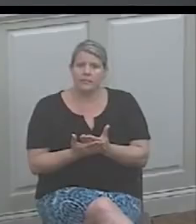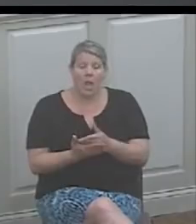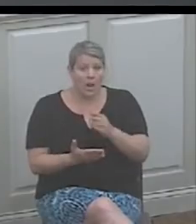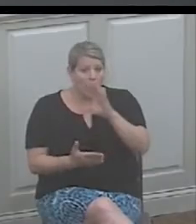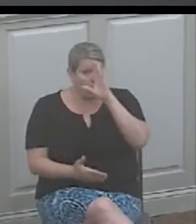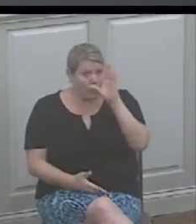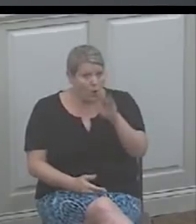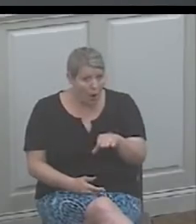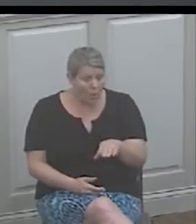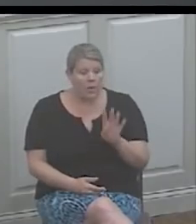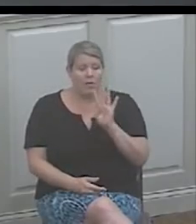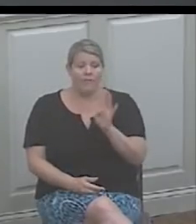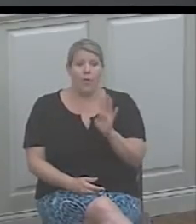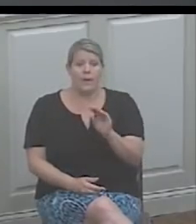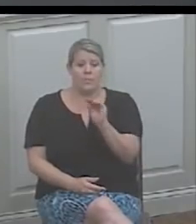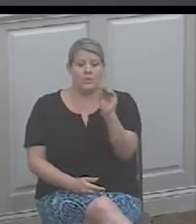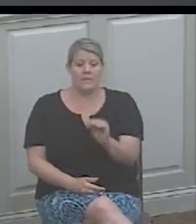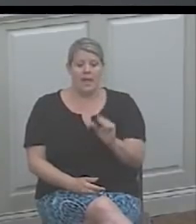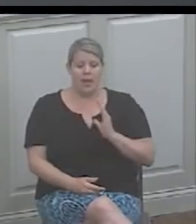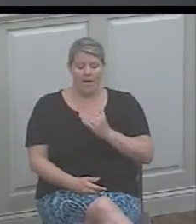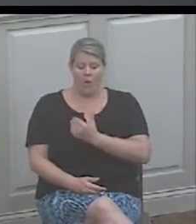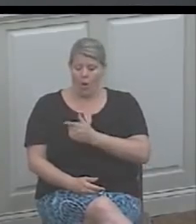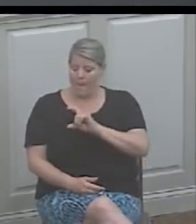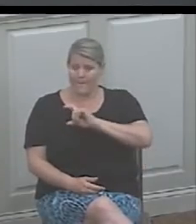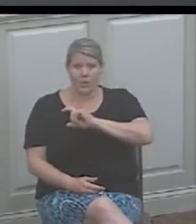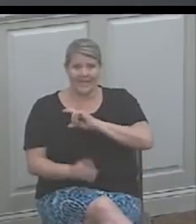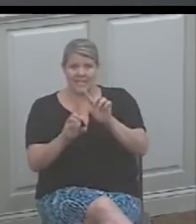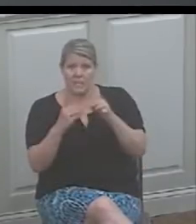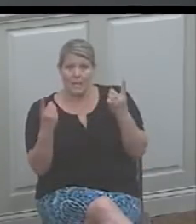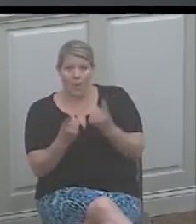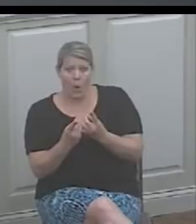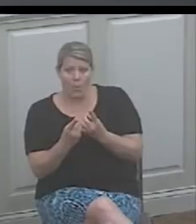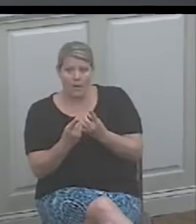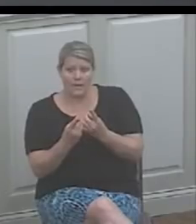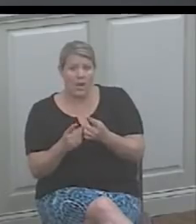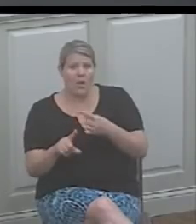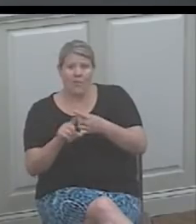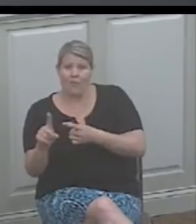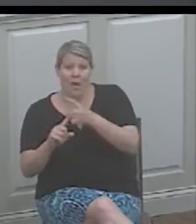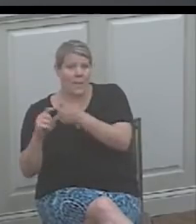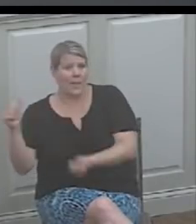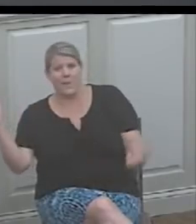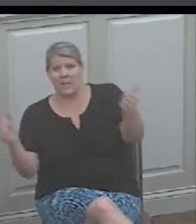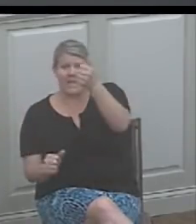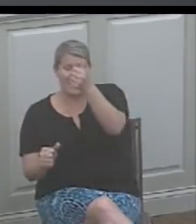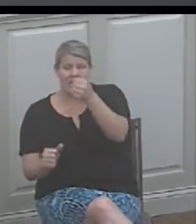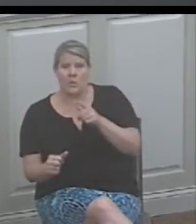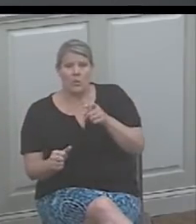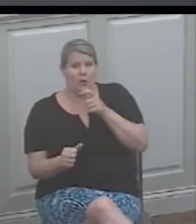40% of our whole police department, from chief to the guy that we don't even know that we're going to hire